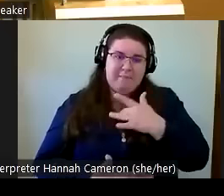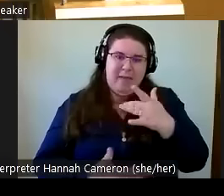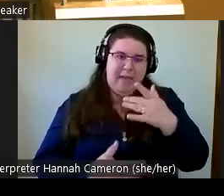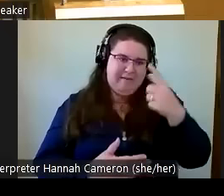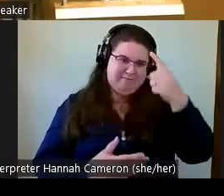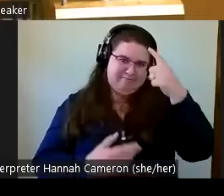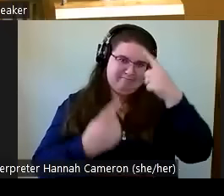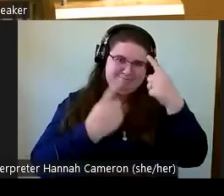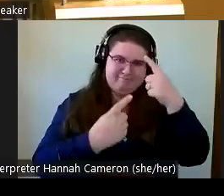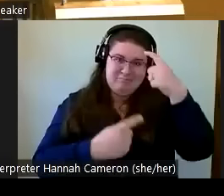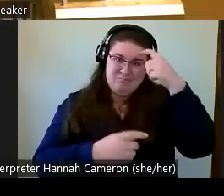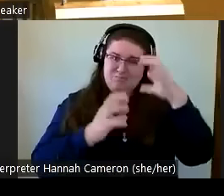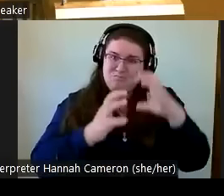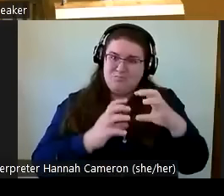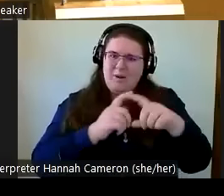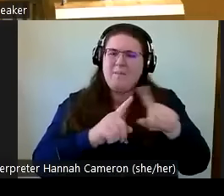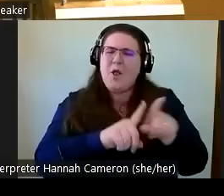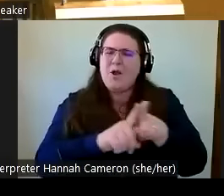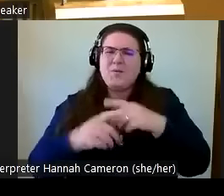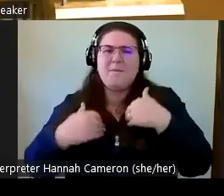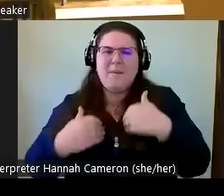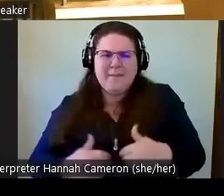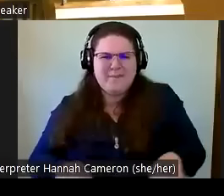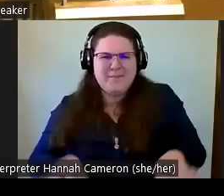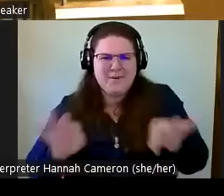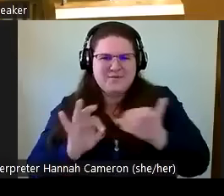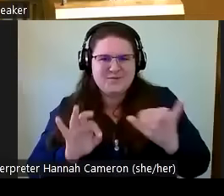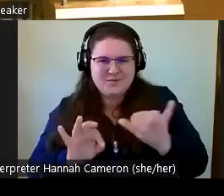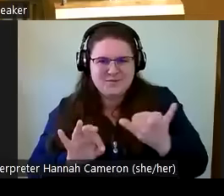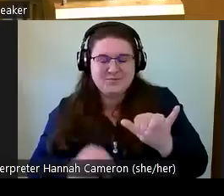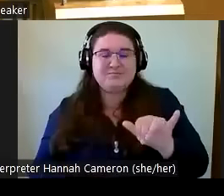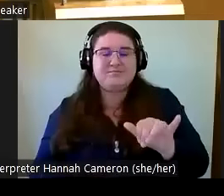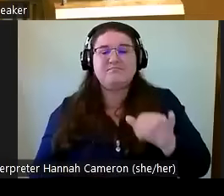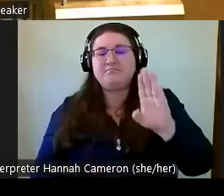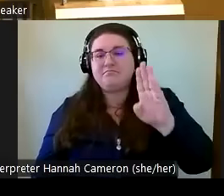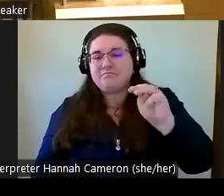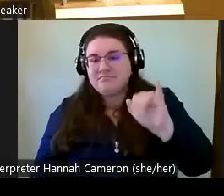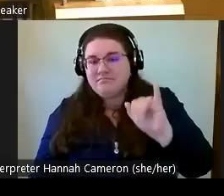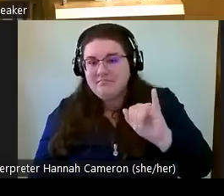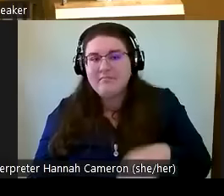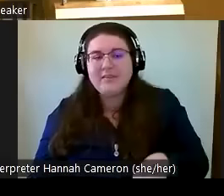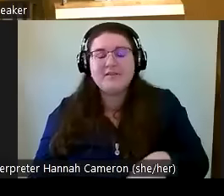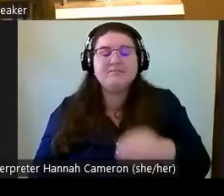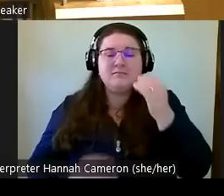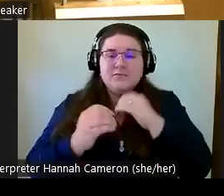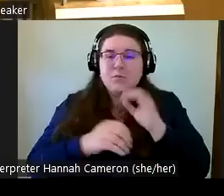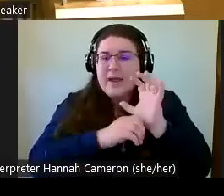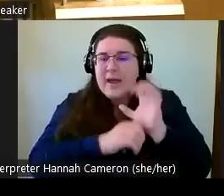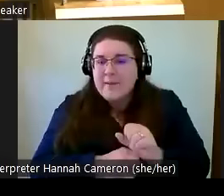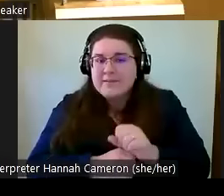So not a bad thing that we impact things like blood pressure, BMI, dietary habits, et cetera.